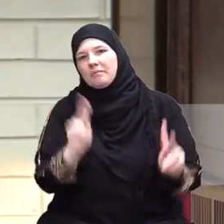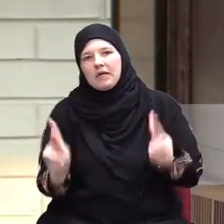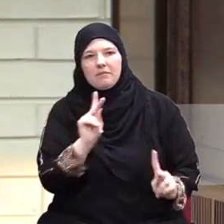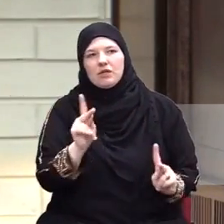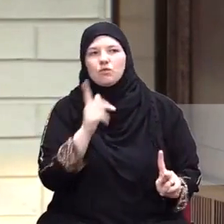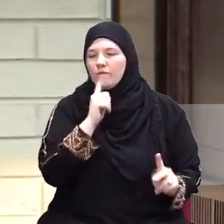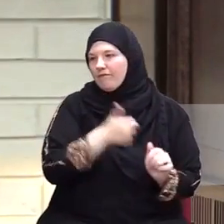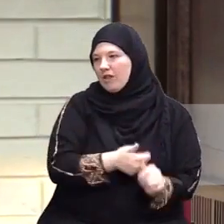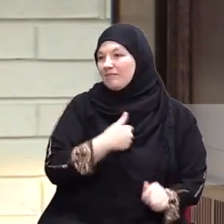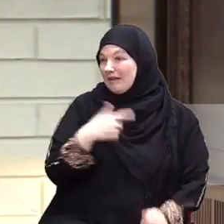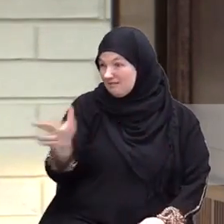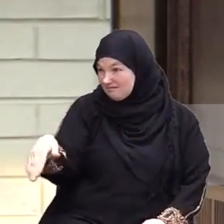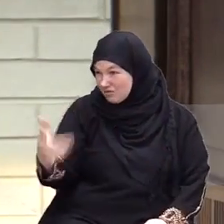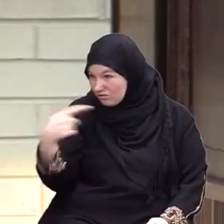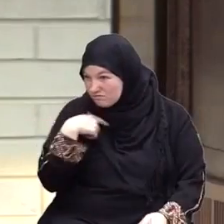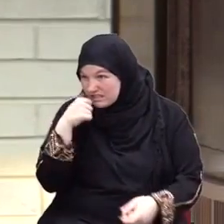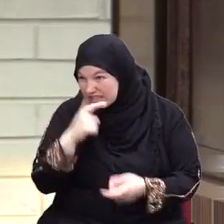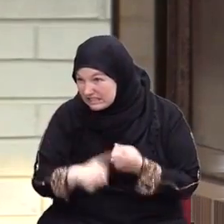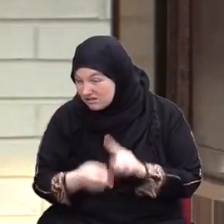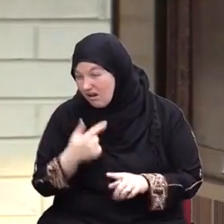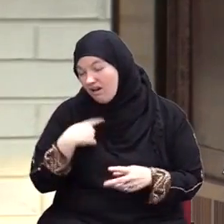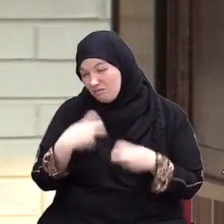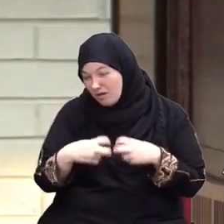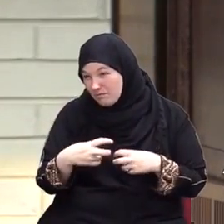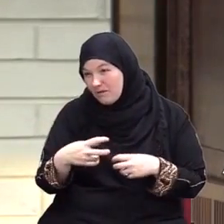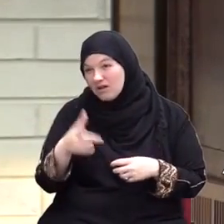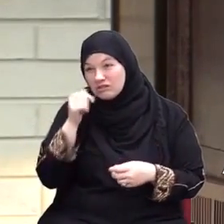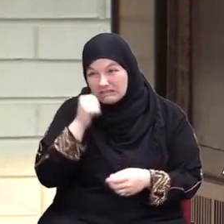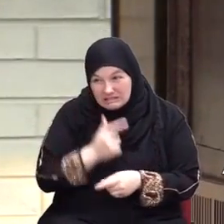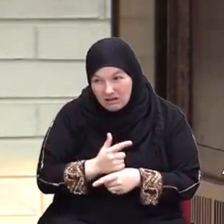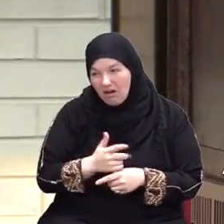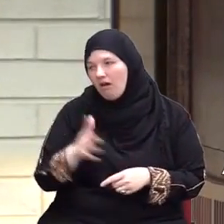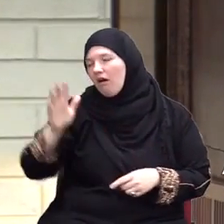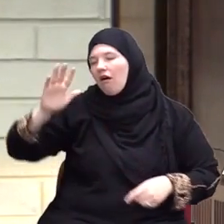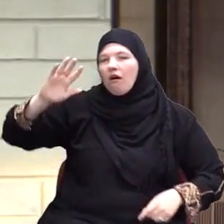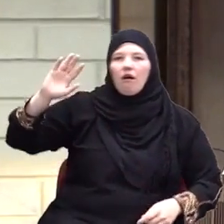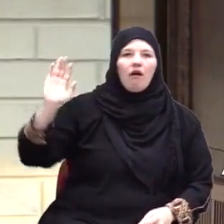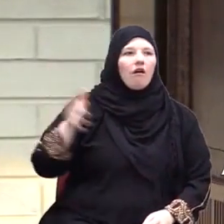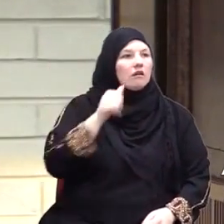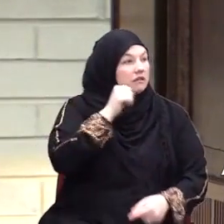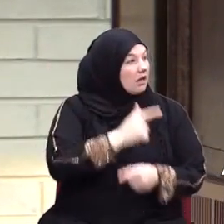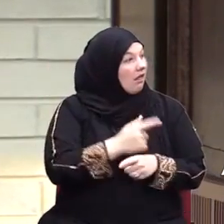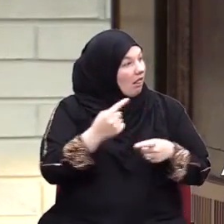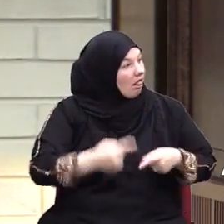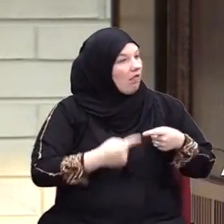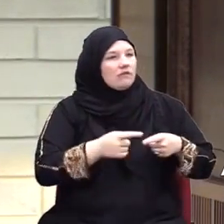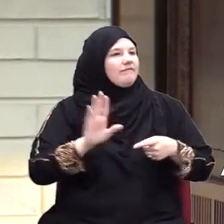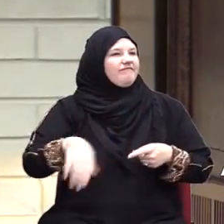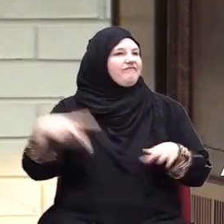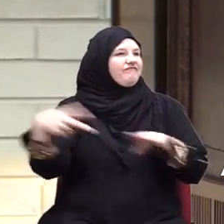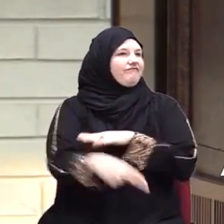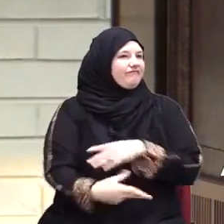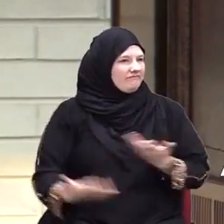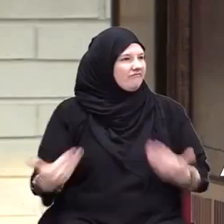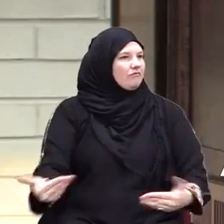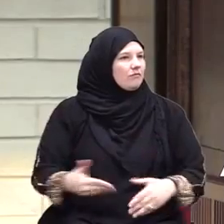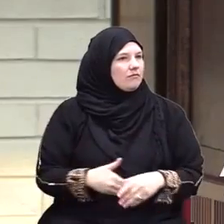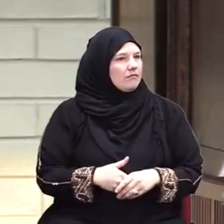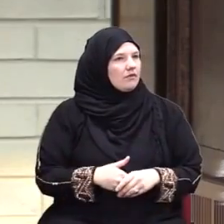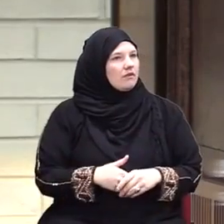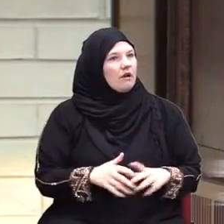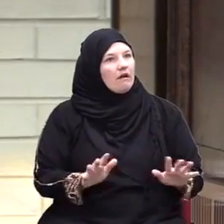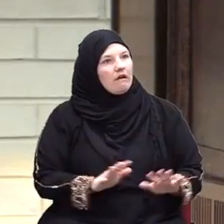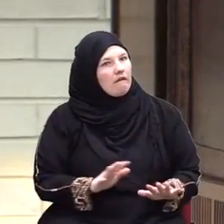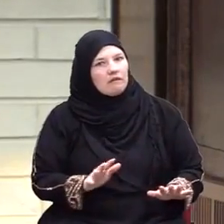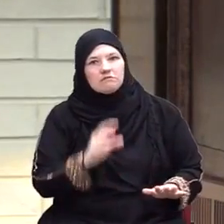others to follow suit. And how many of us do this casually and on a daily basis? I